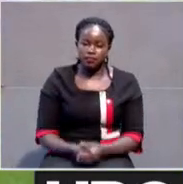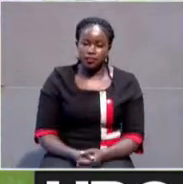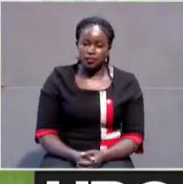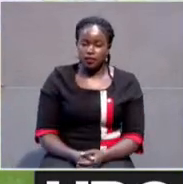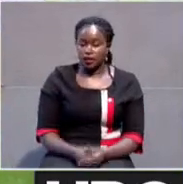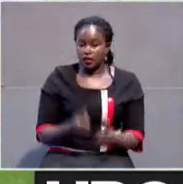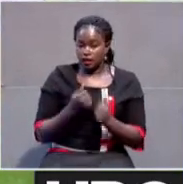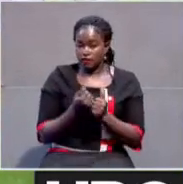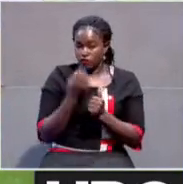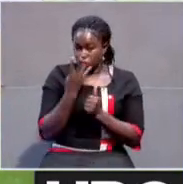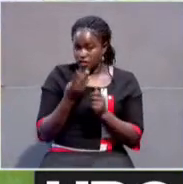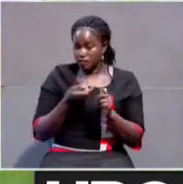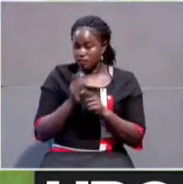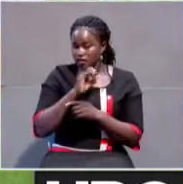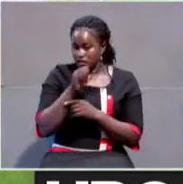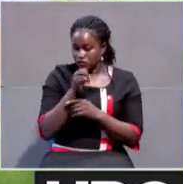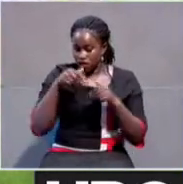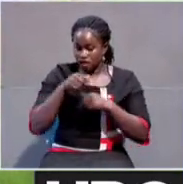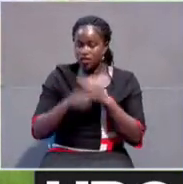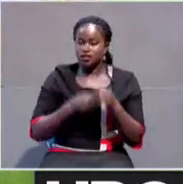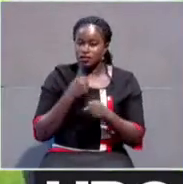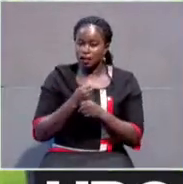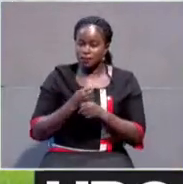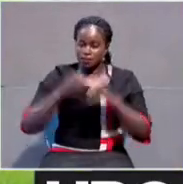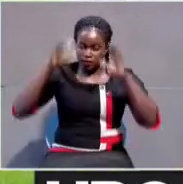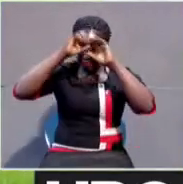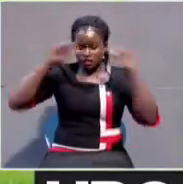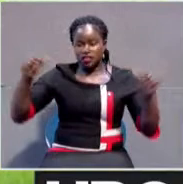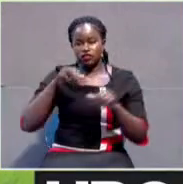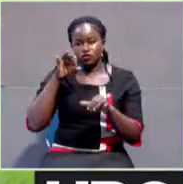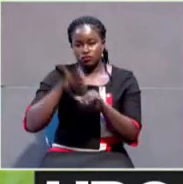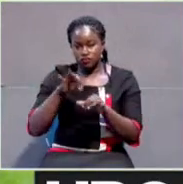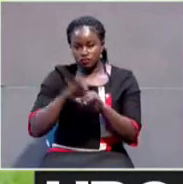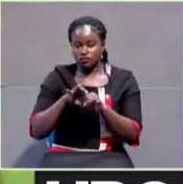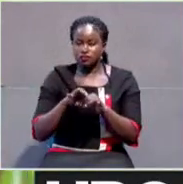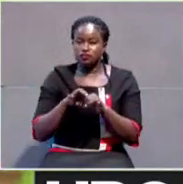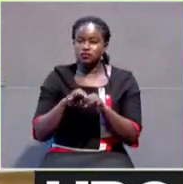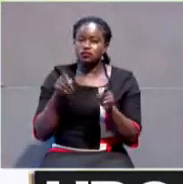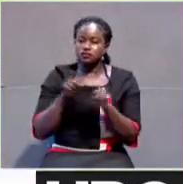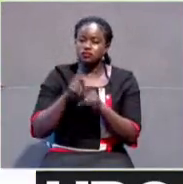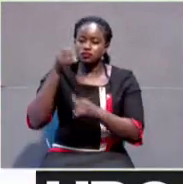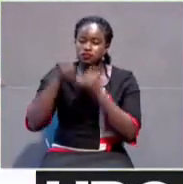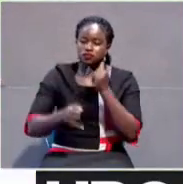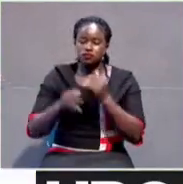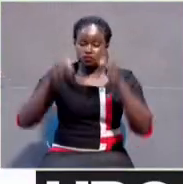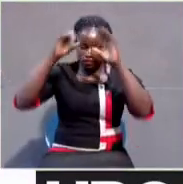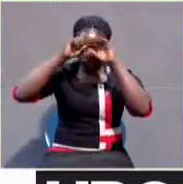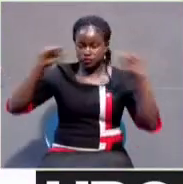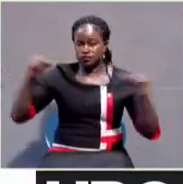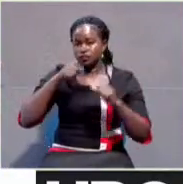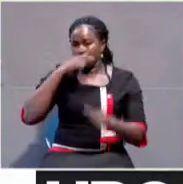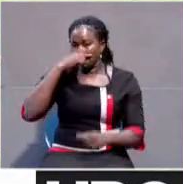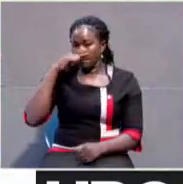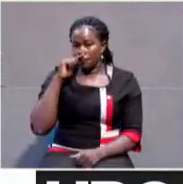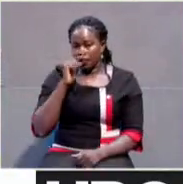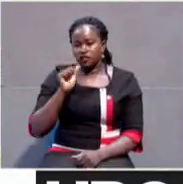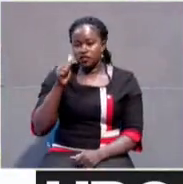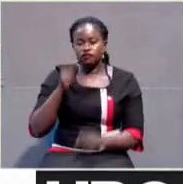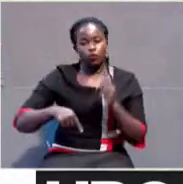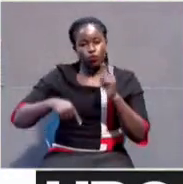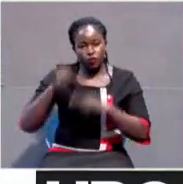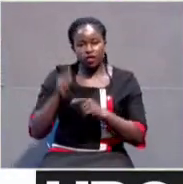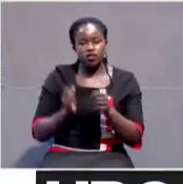The 14th January 2021 presidential elections ended with incumbent President Yoweri Kaguta Tibuhabura Museveni winning